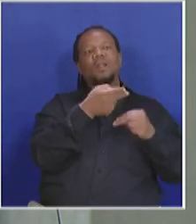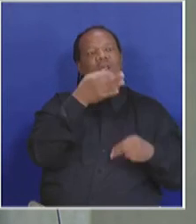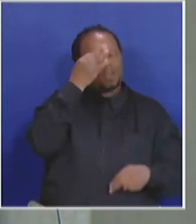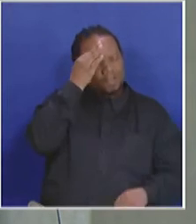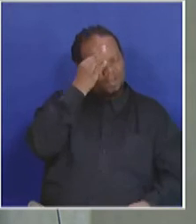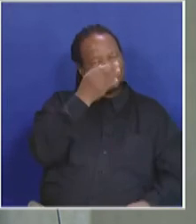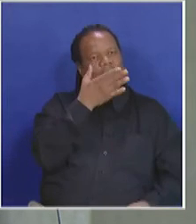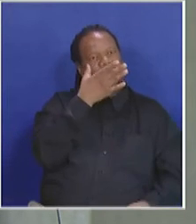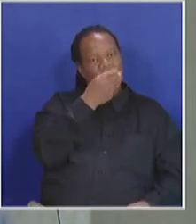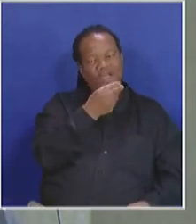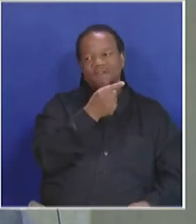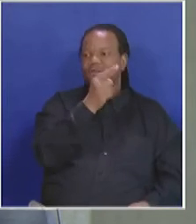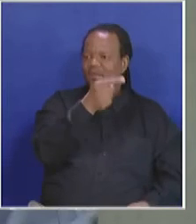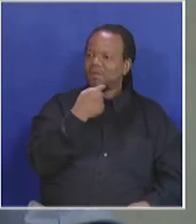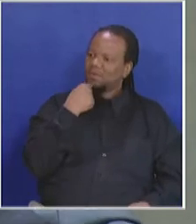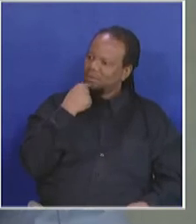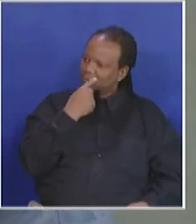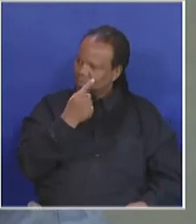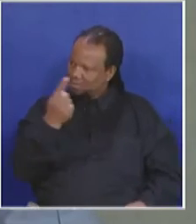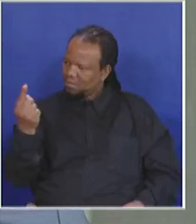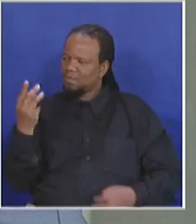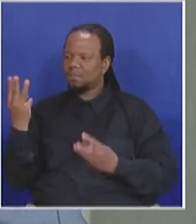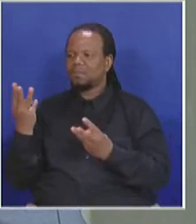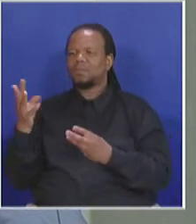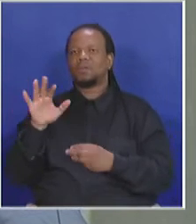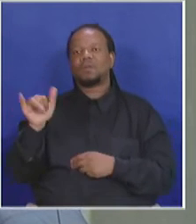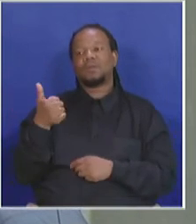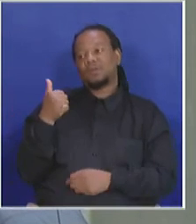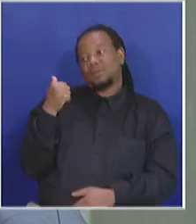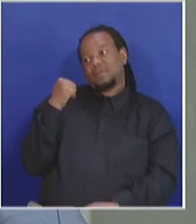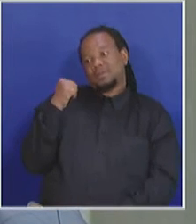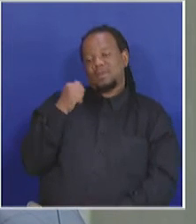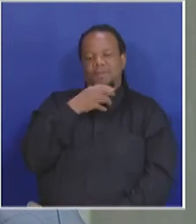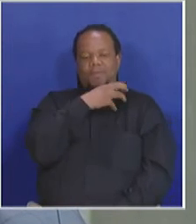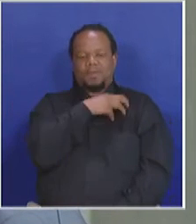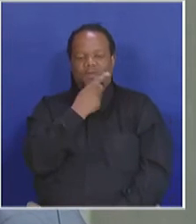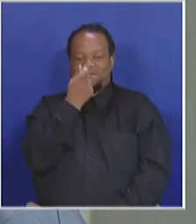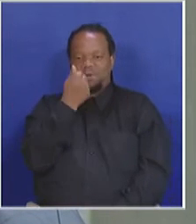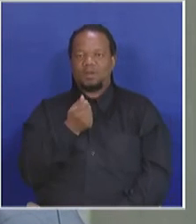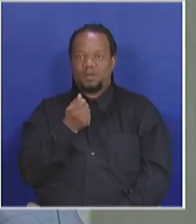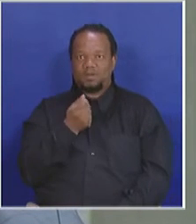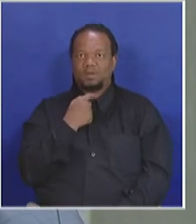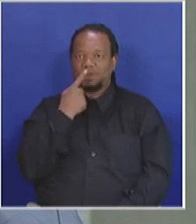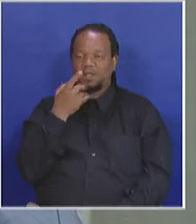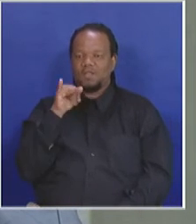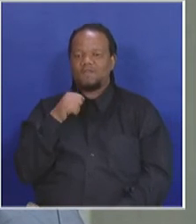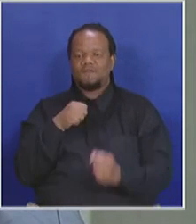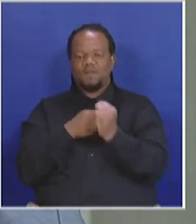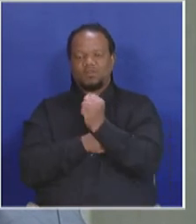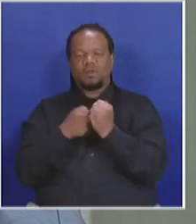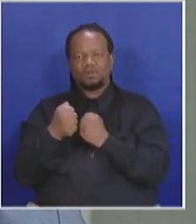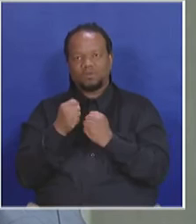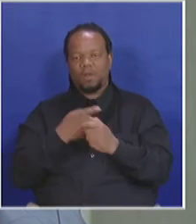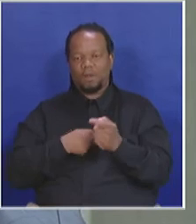to the electorate of this country. Yesterday, Minister Nene committed to infrastructure spending. Our country has